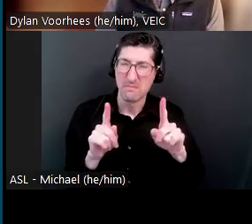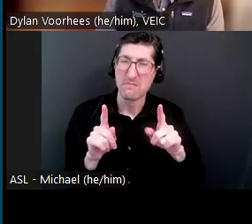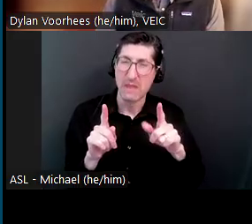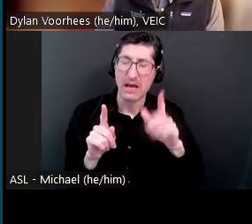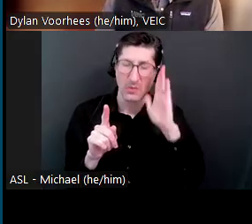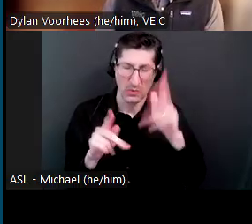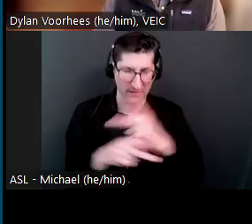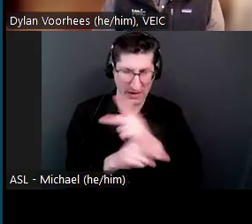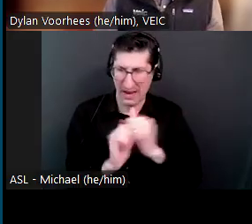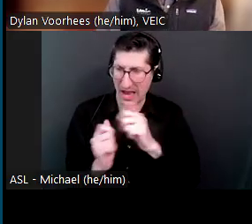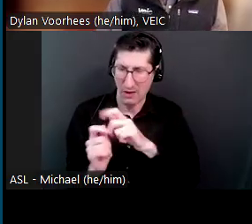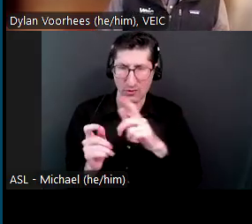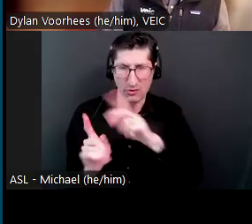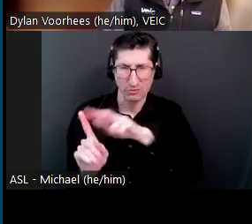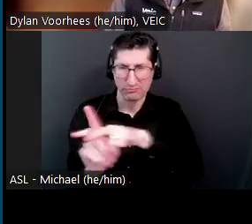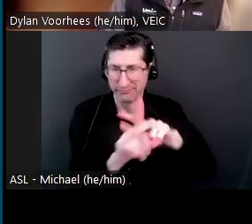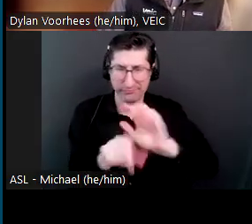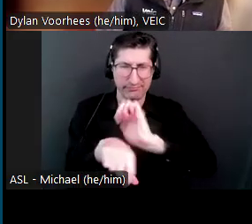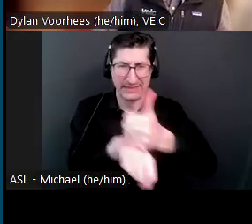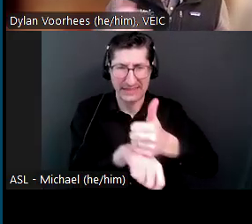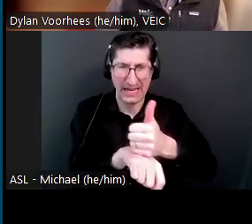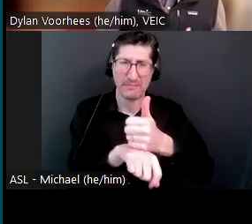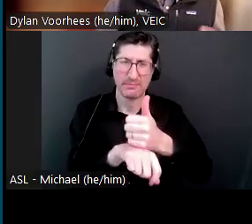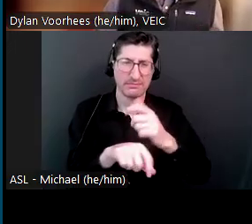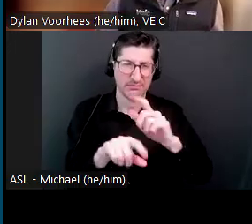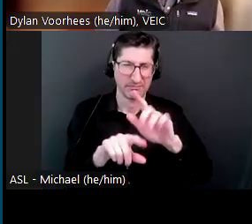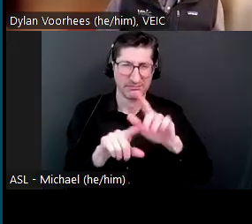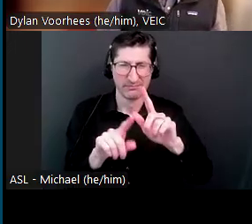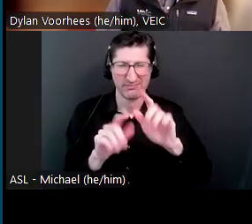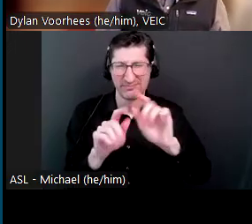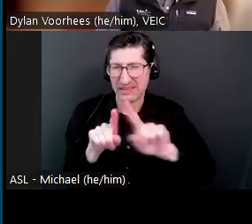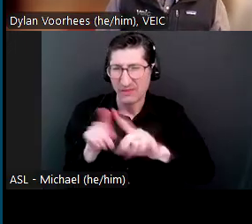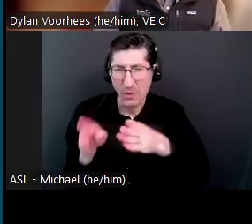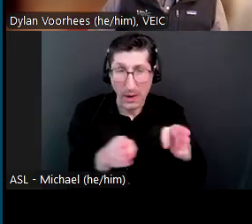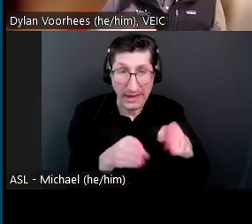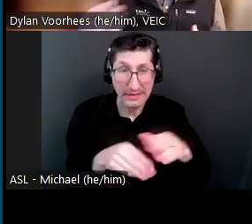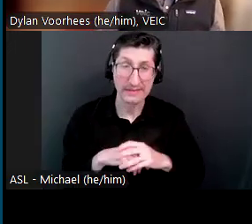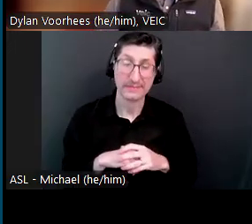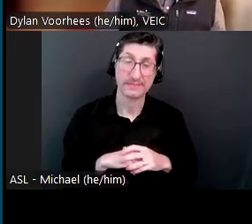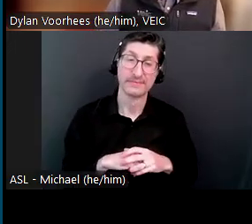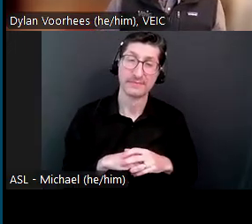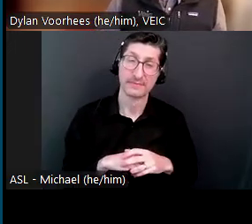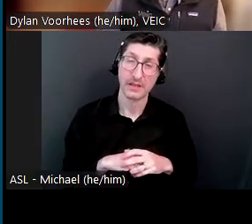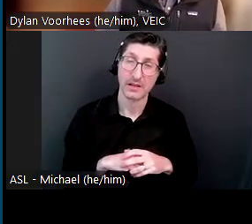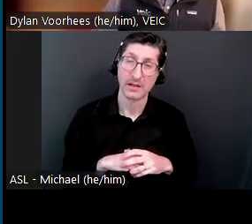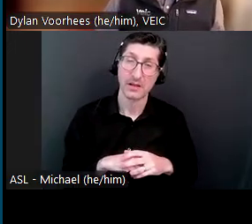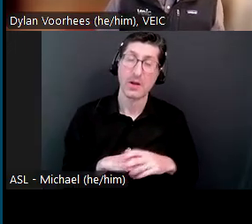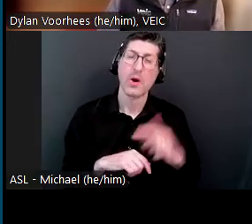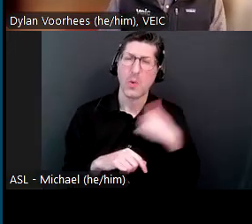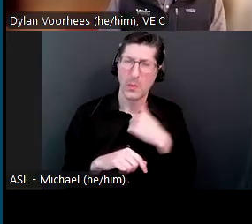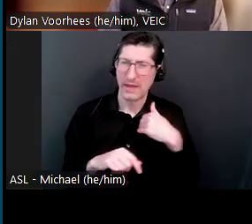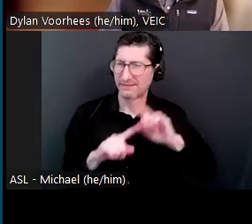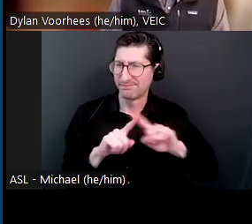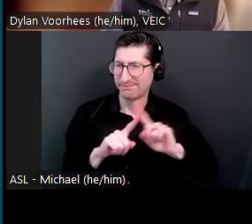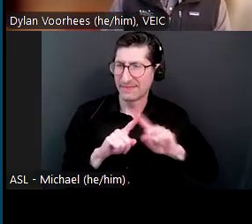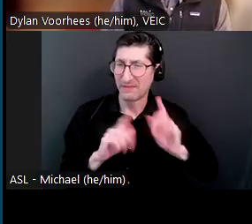activities. That doesn't mean that there isn't a need for many different kinds of marketing and education. There are many types of customers, and there are